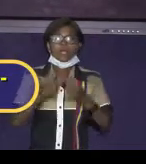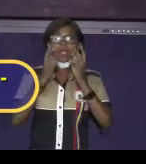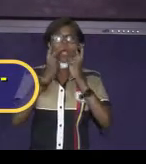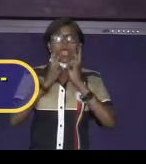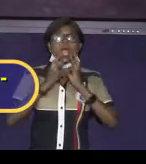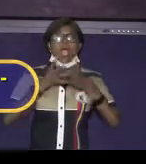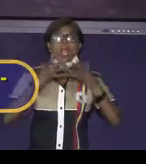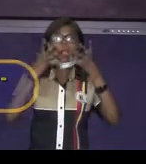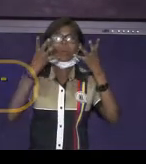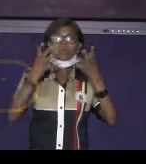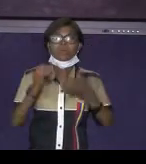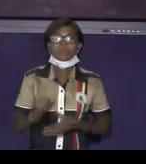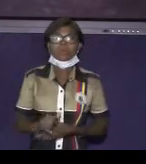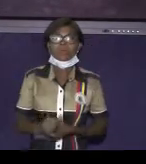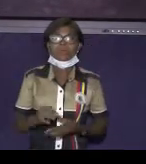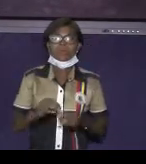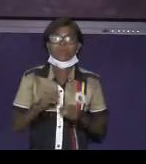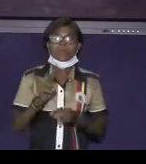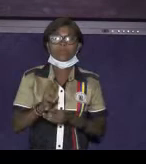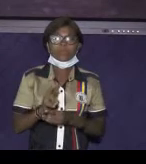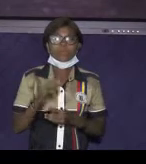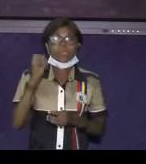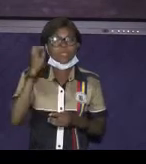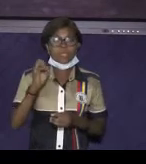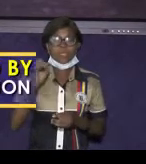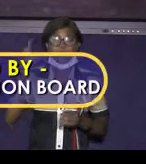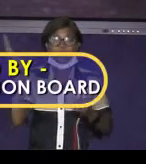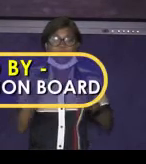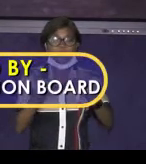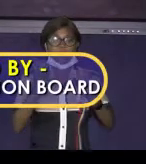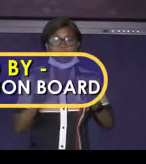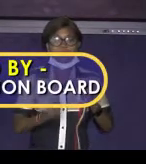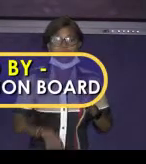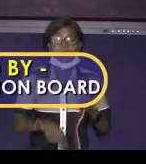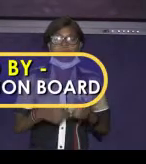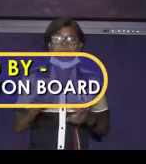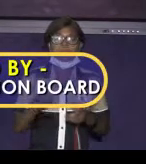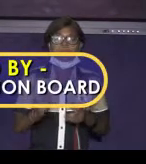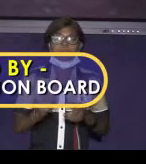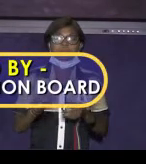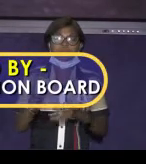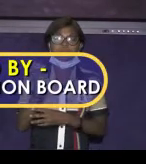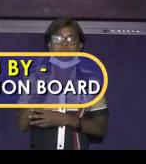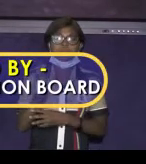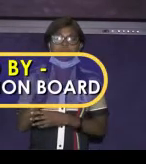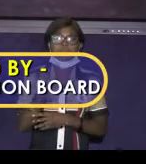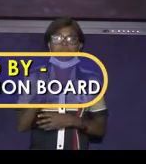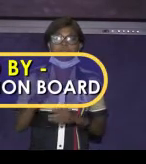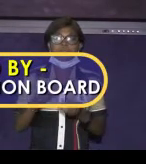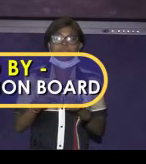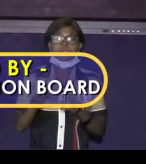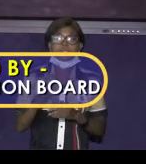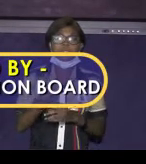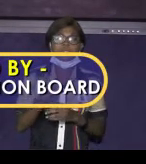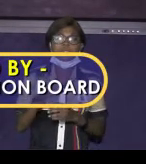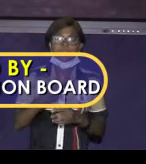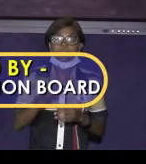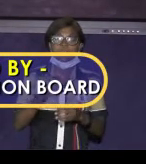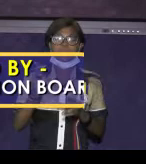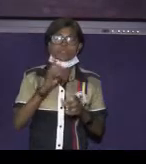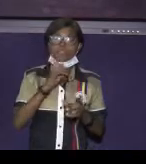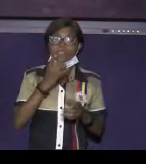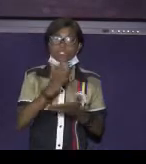very loudly. 2. It cut down the tree. 3. They said